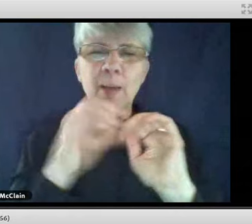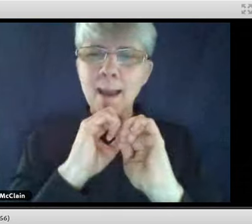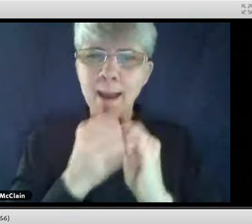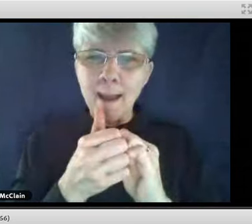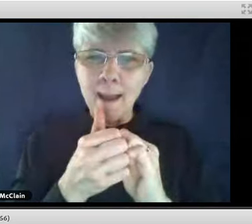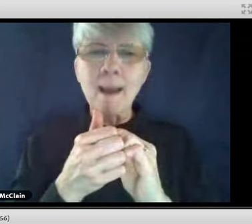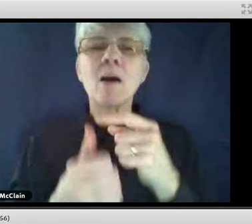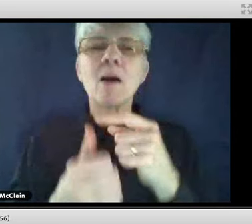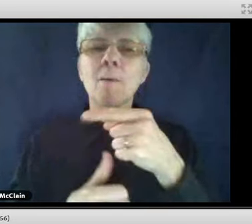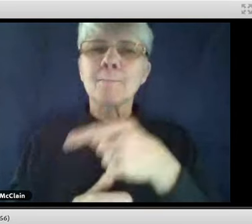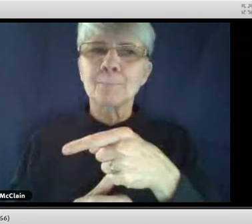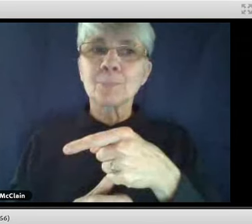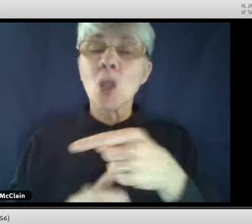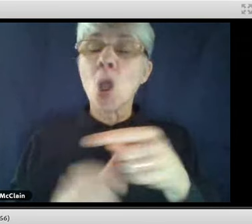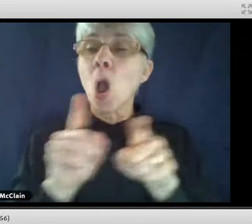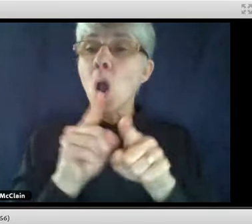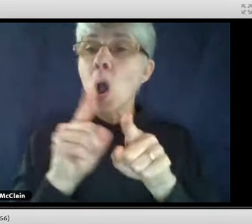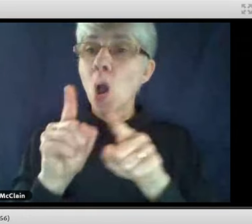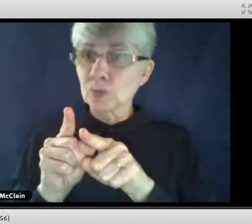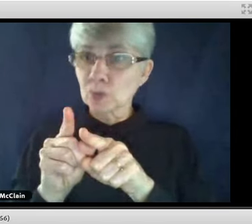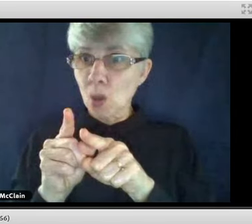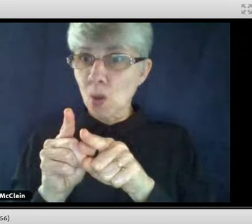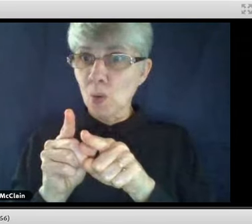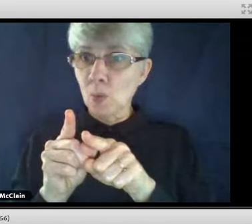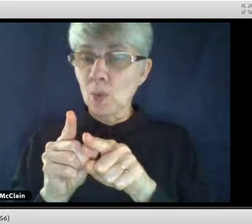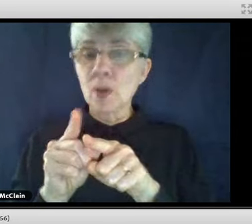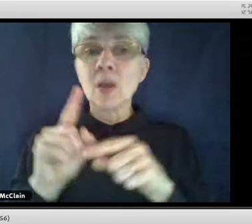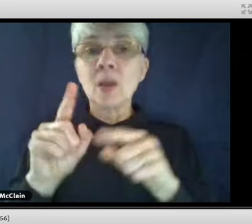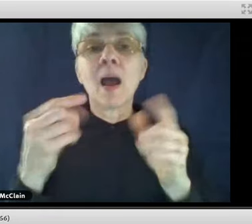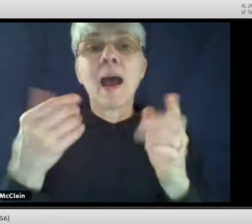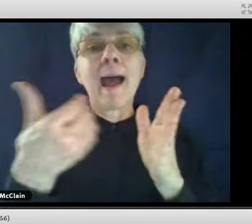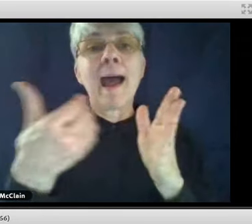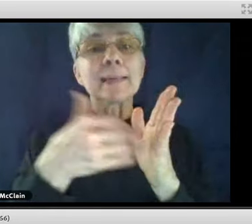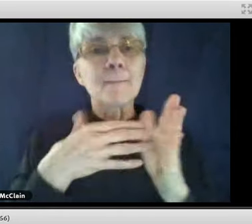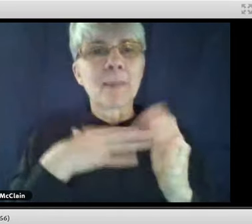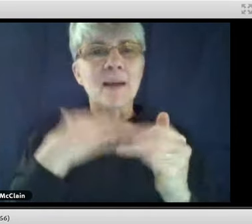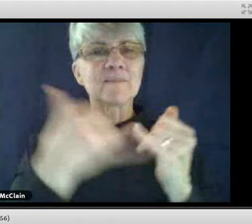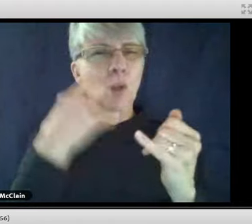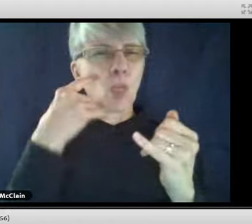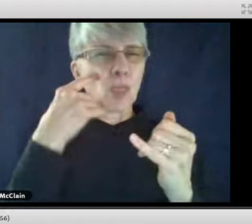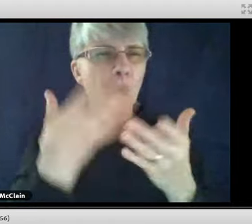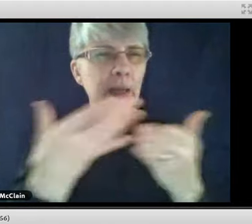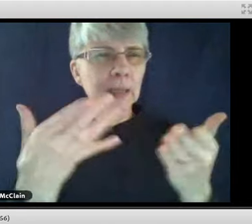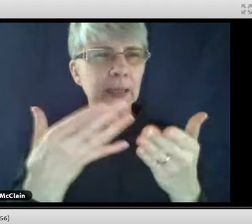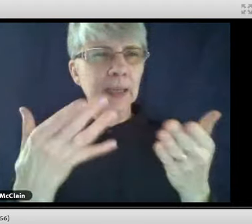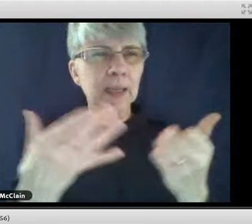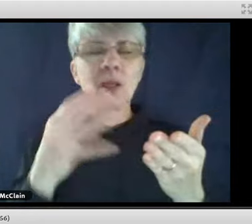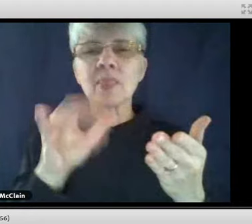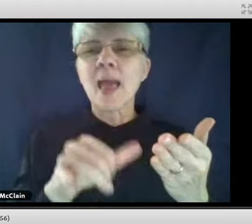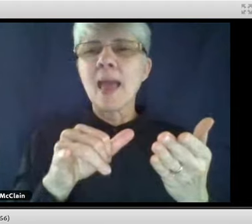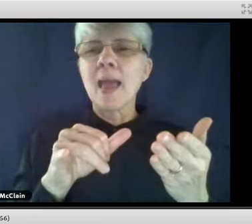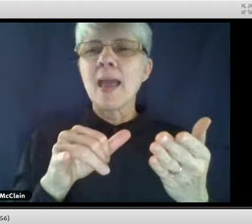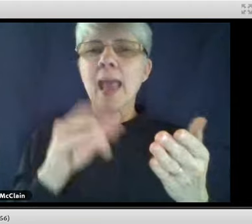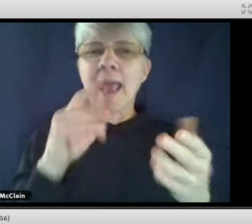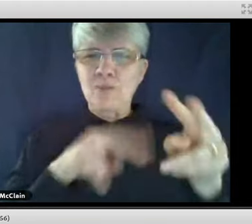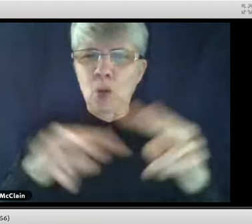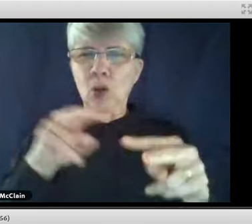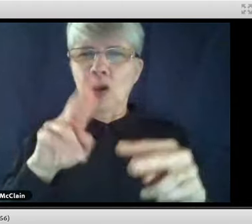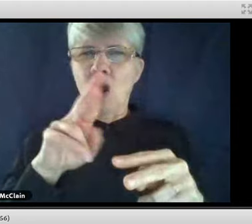read that. And also, once again, kind of my final thought here is that if we look at the